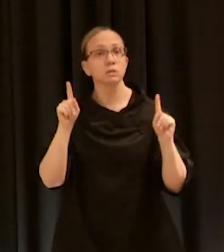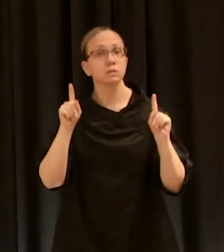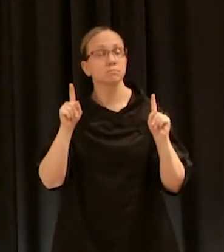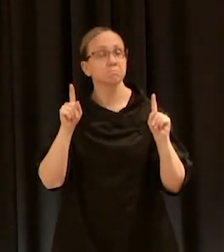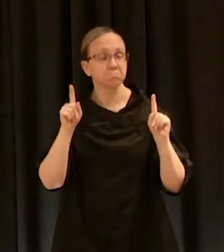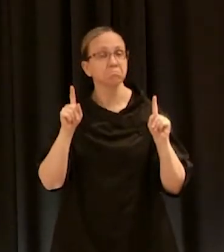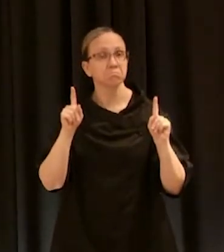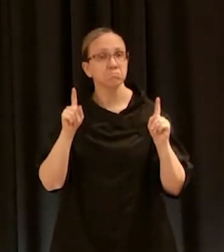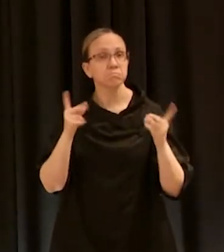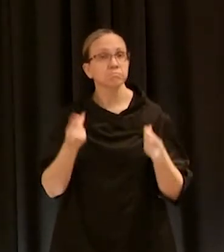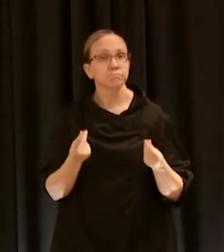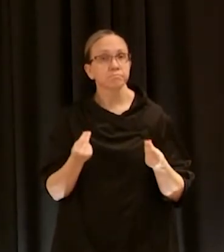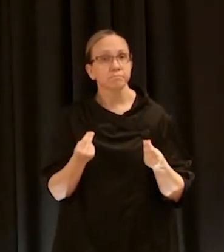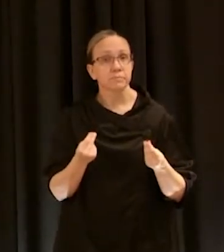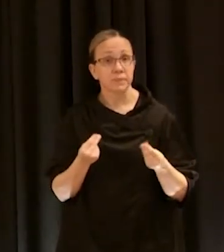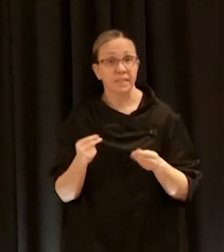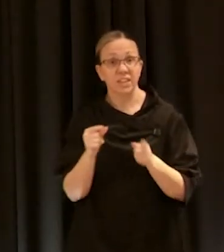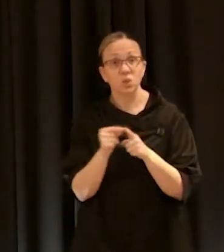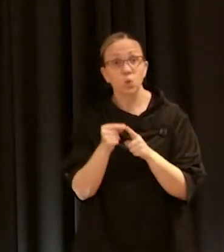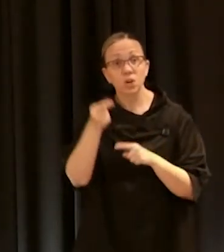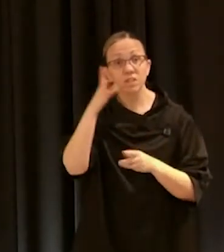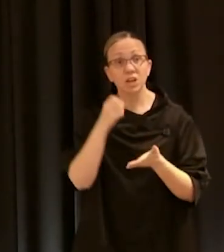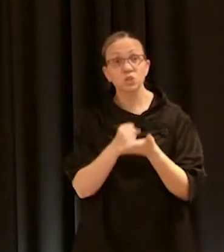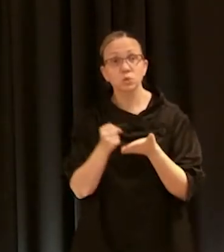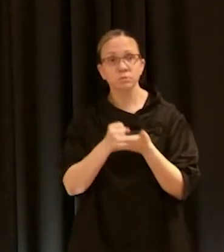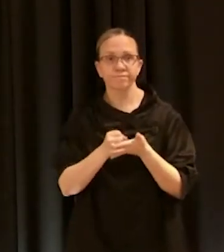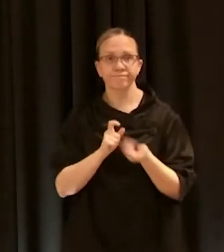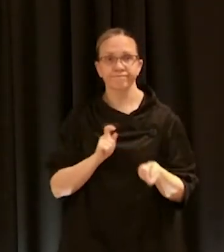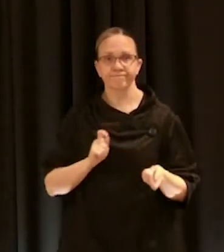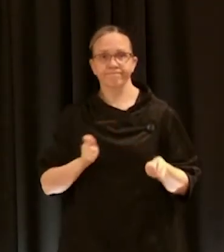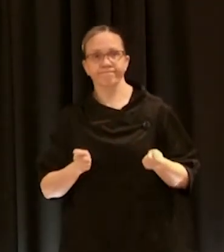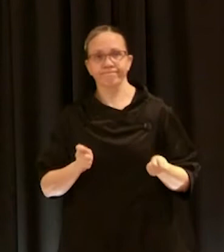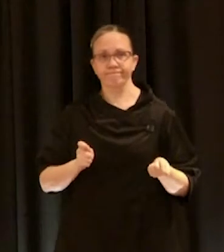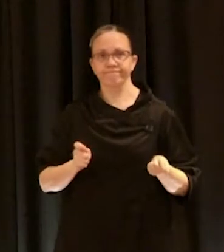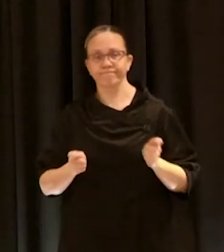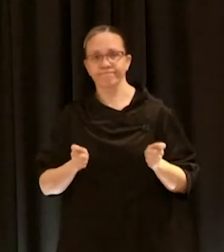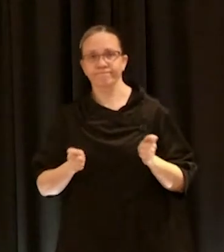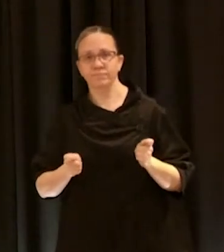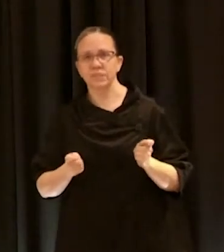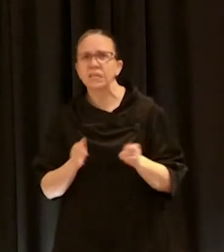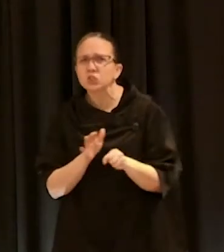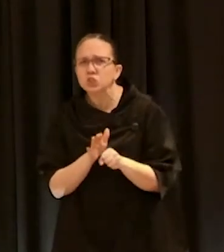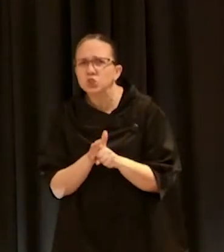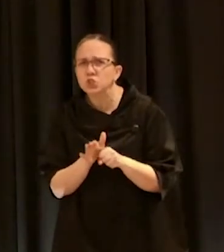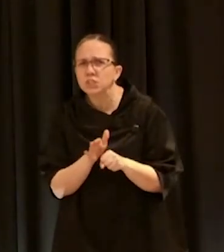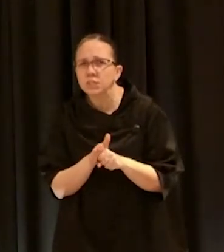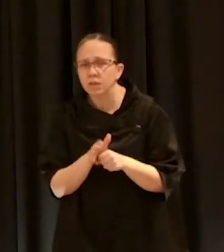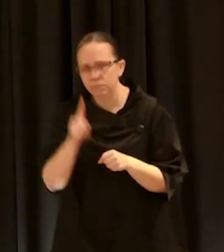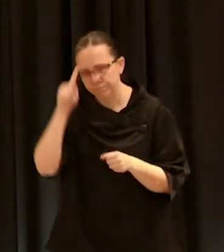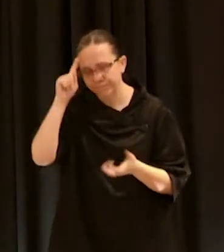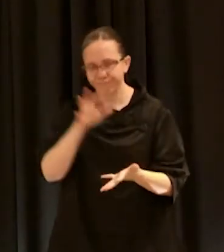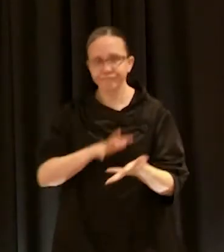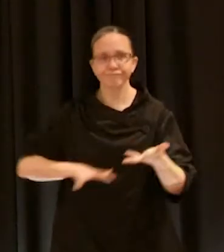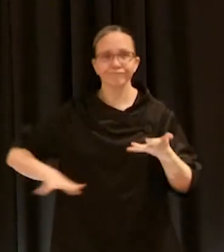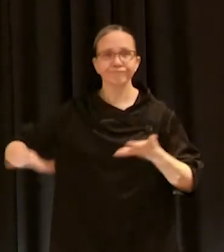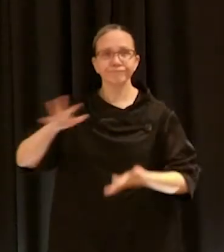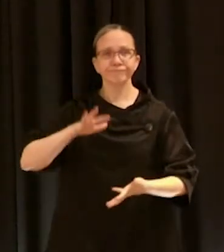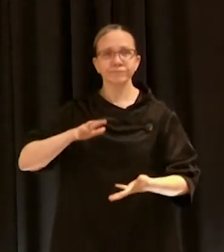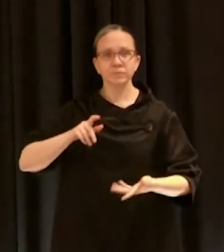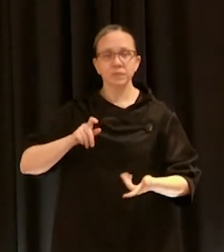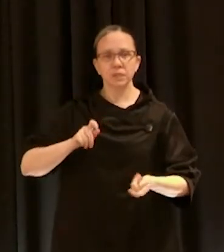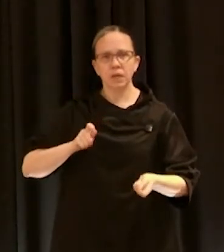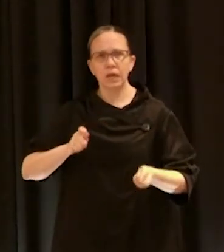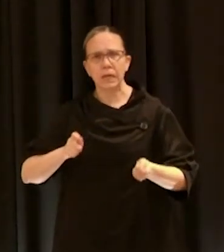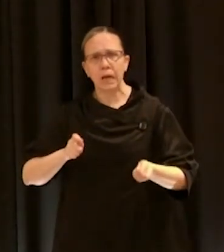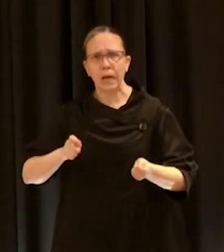way the devil works is to take the Word of God and twist it. And twist it just enough to confuse us. And twist